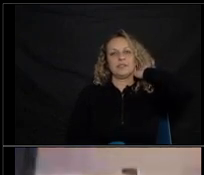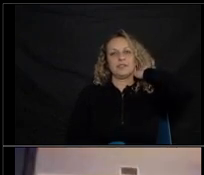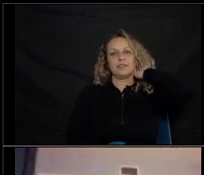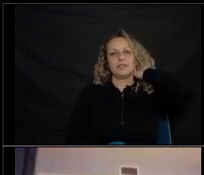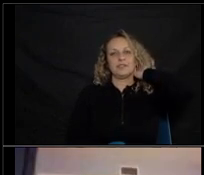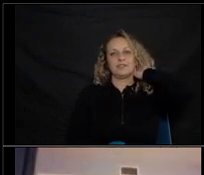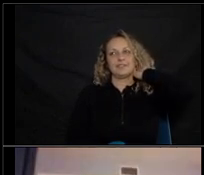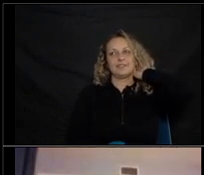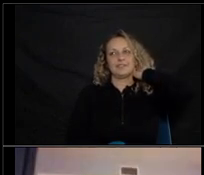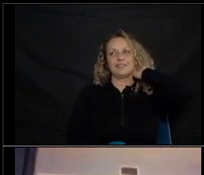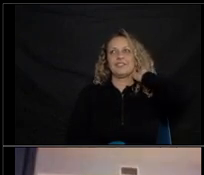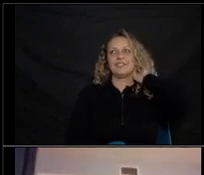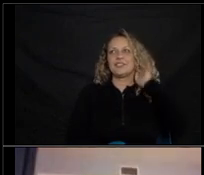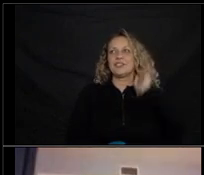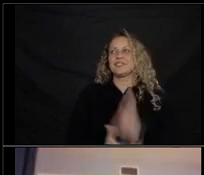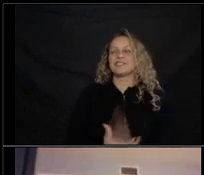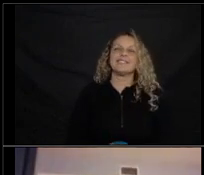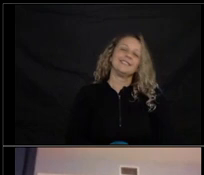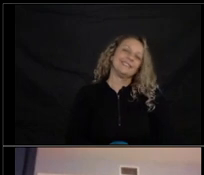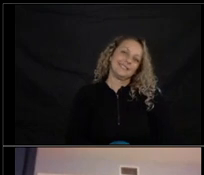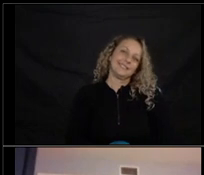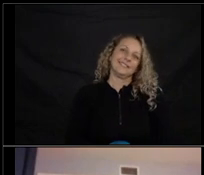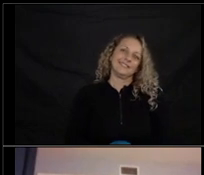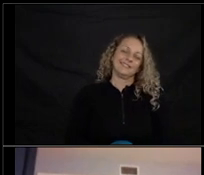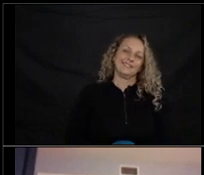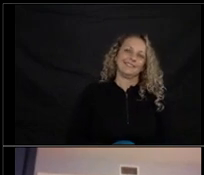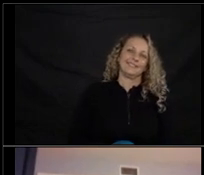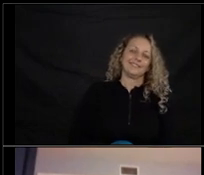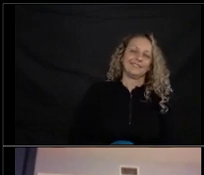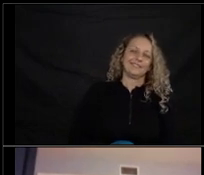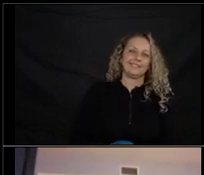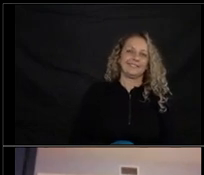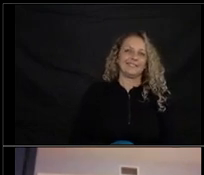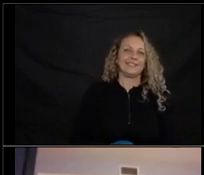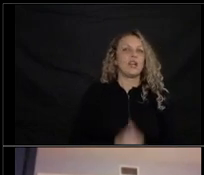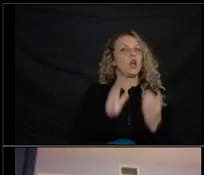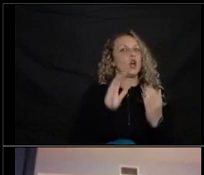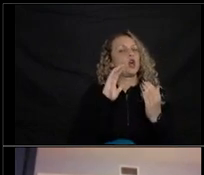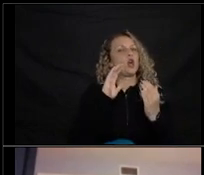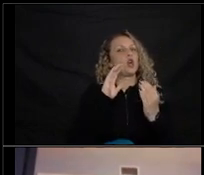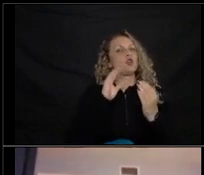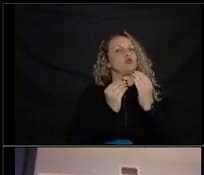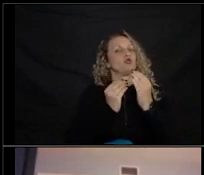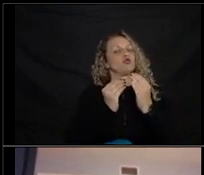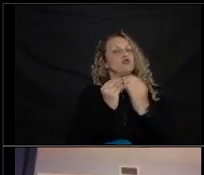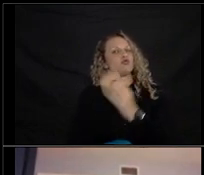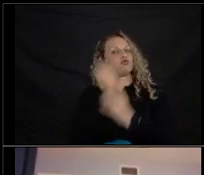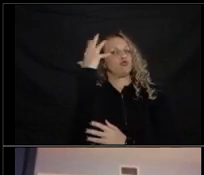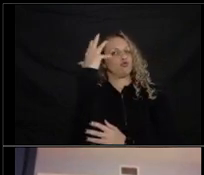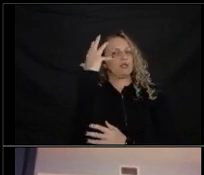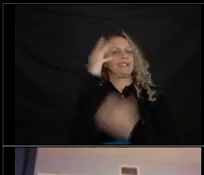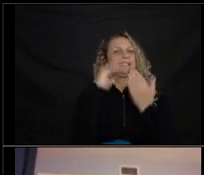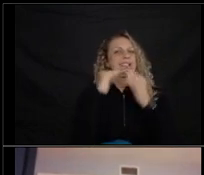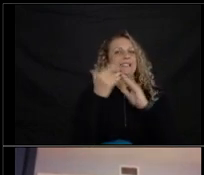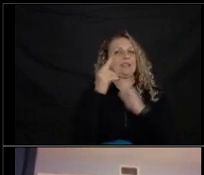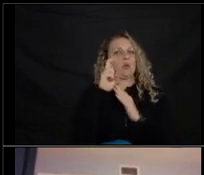So I understand that this may have been used as part of our Tree City USA funds to plant trees.